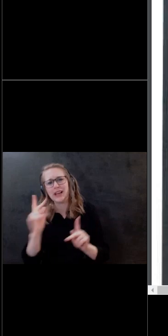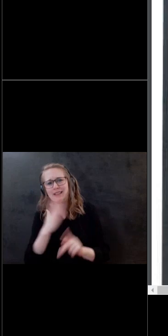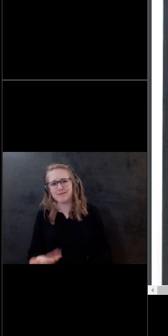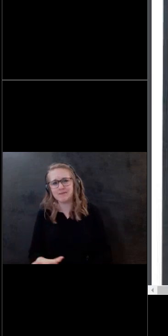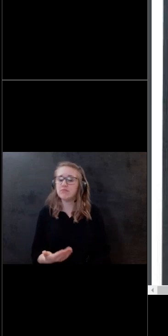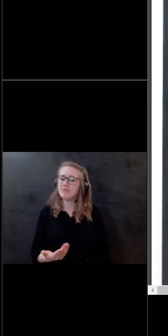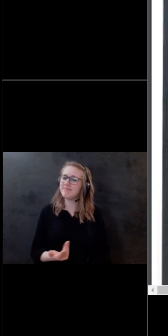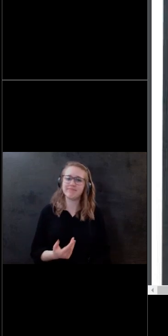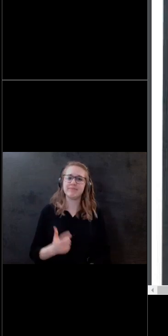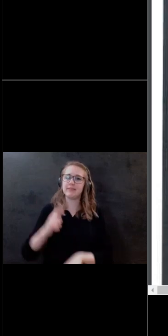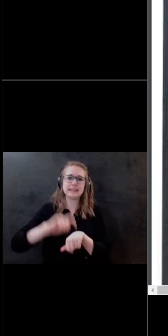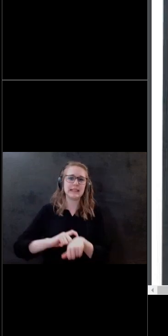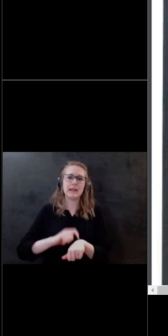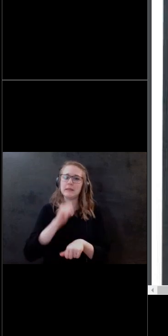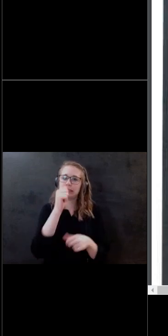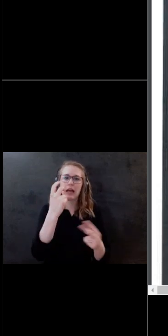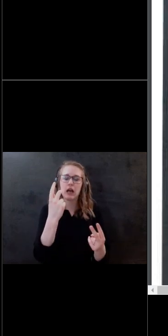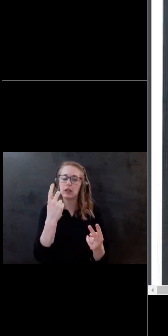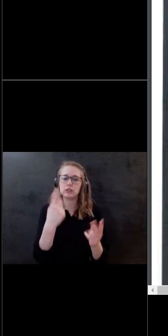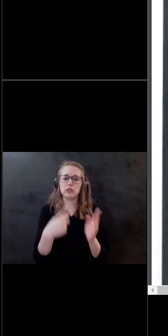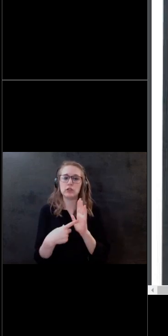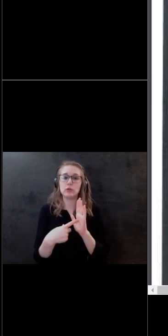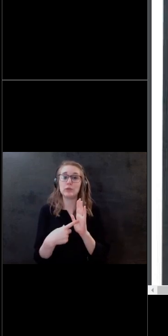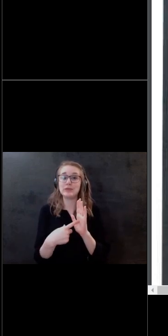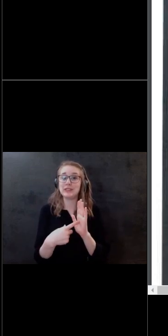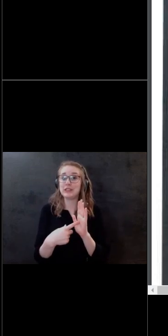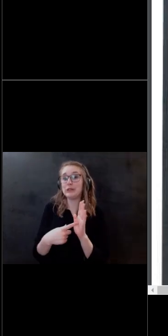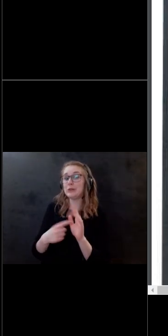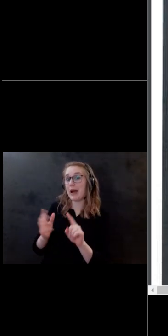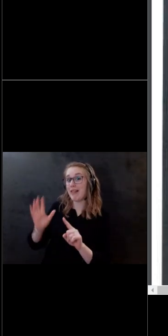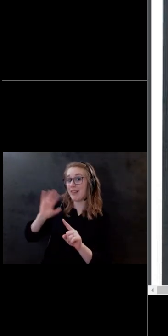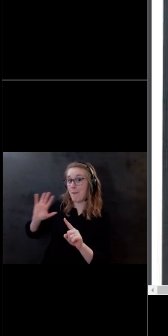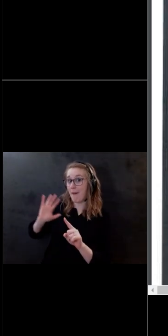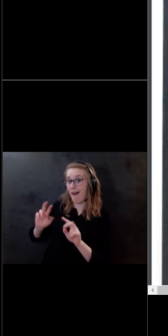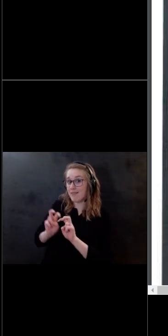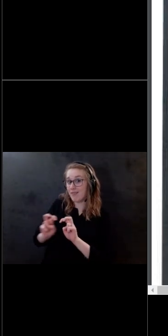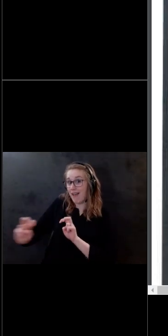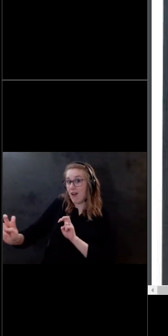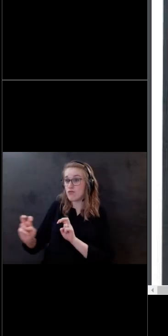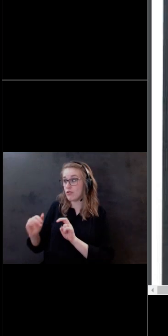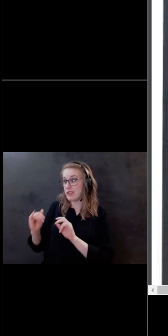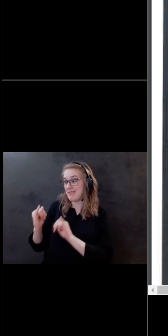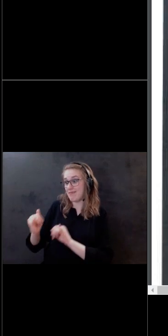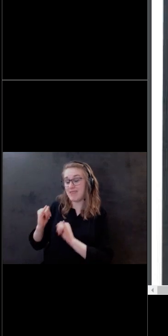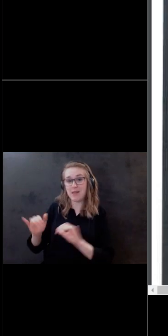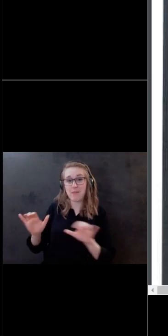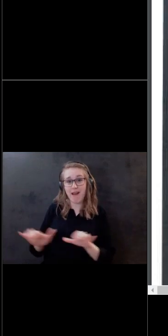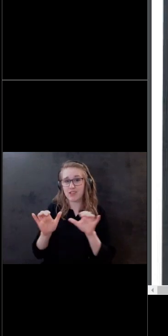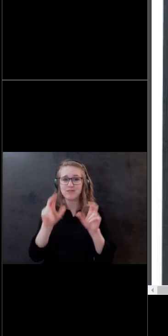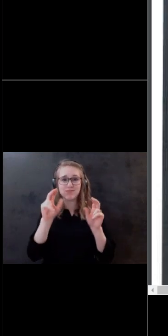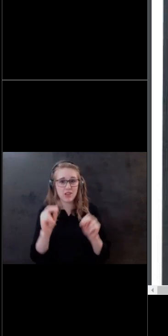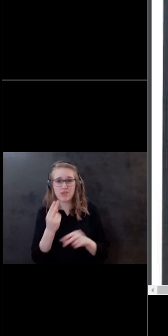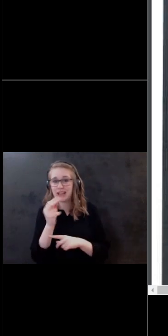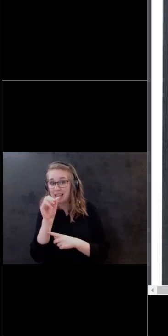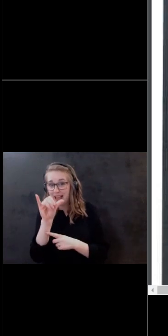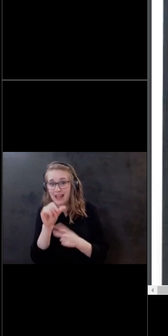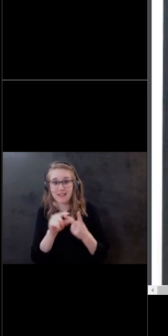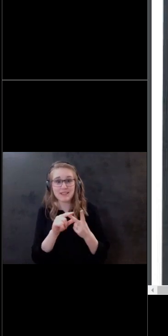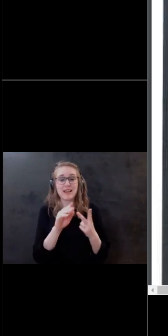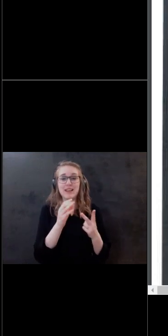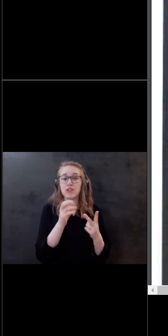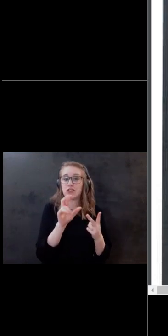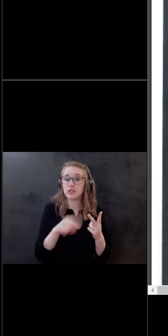not reflect our predecessors in the mistakes, like you mentioned, Chair and Board Member Hay, and